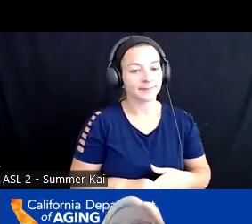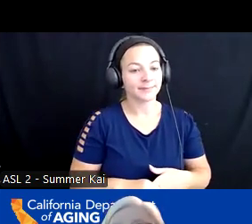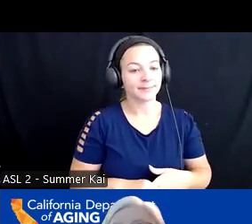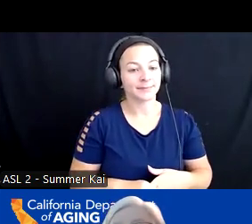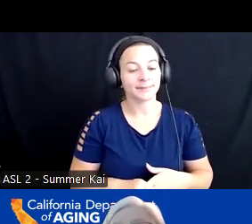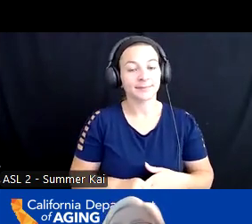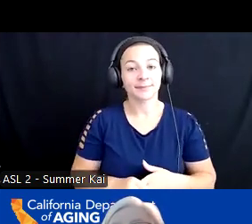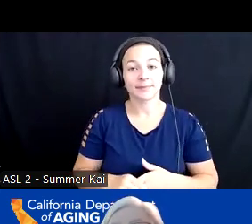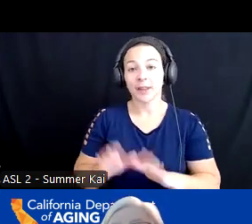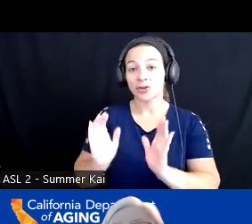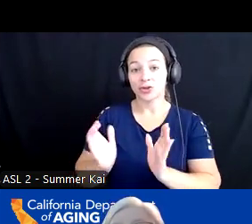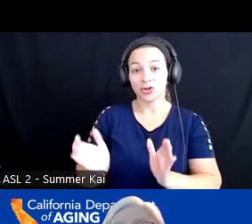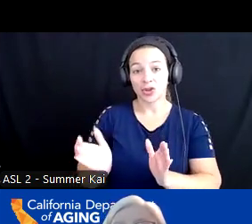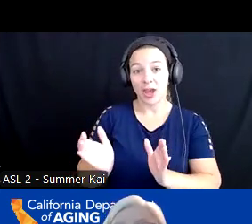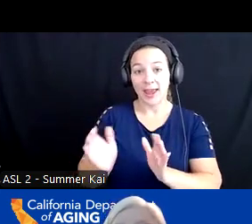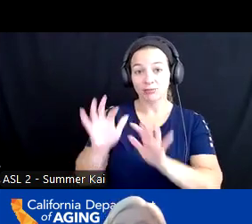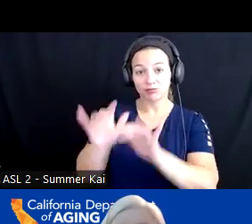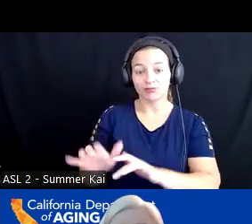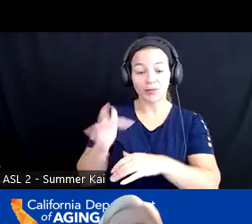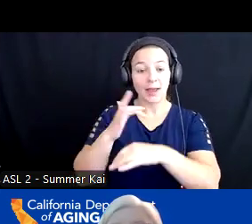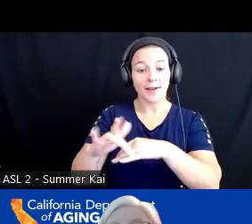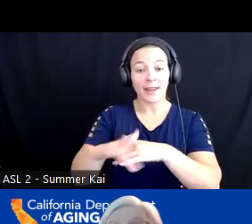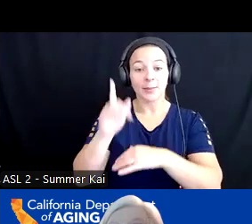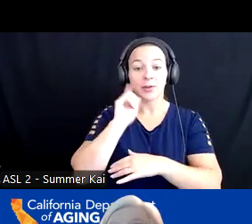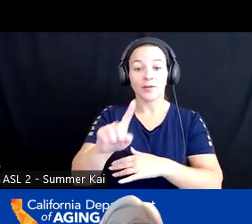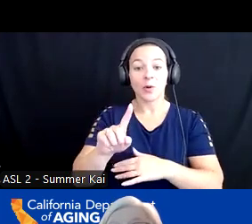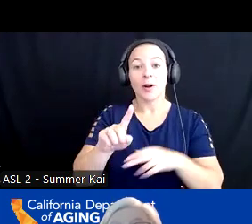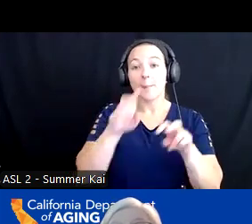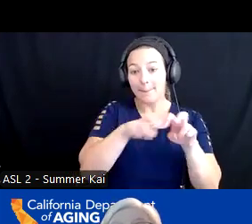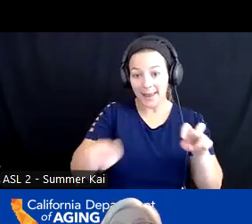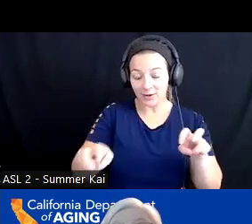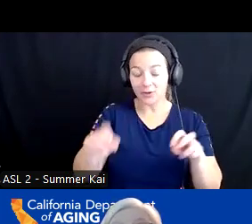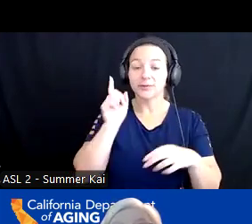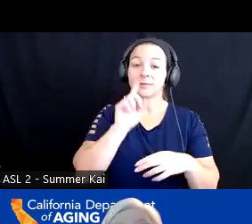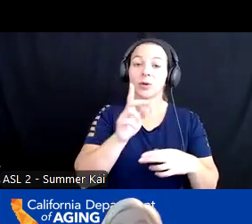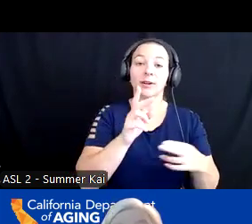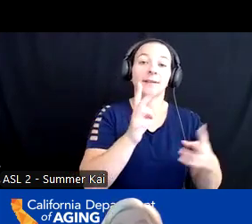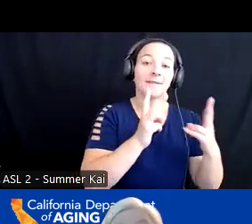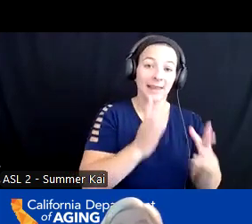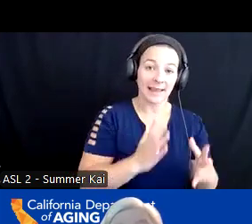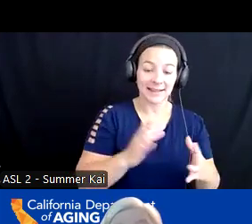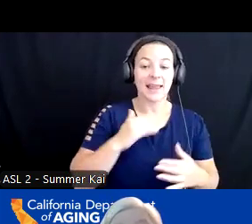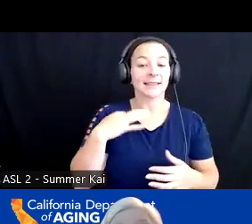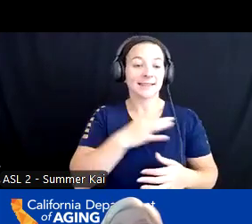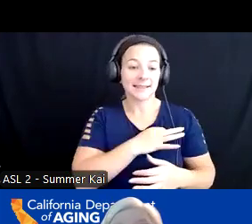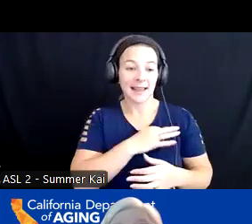The chat function is enabled for panelists, our guests, and CDA staff to share